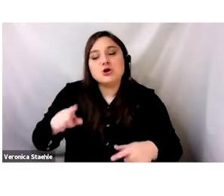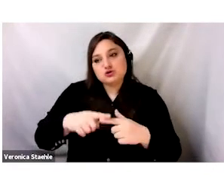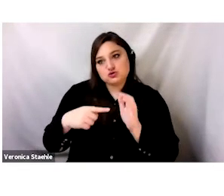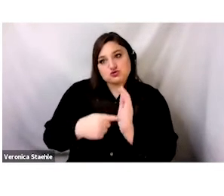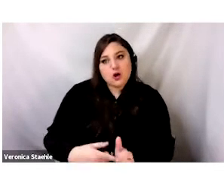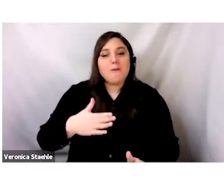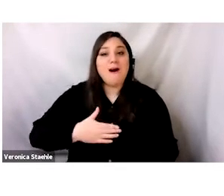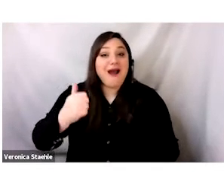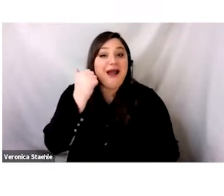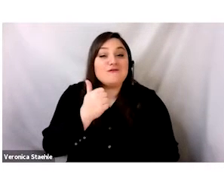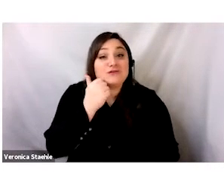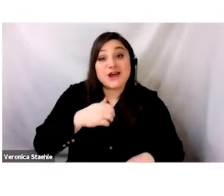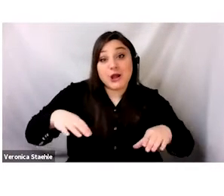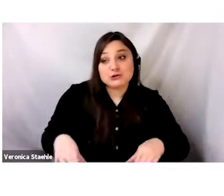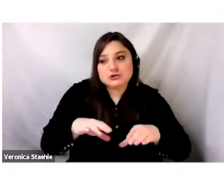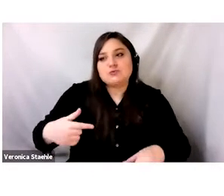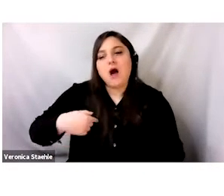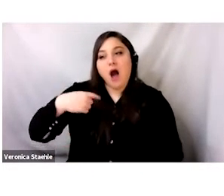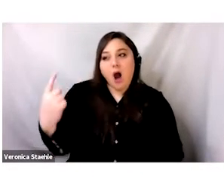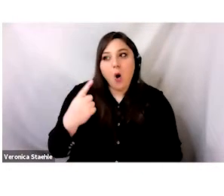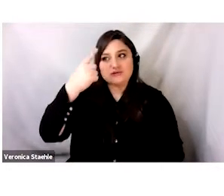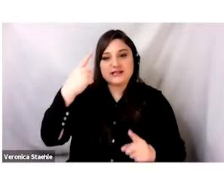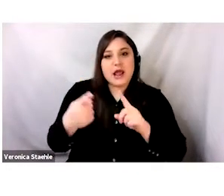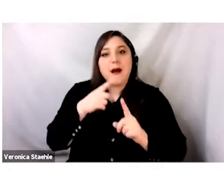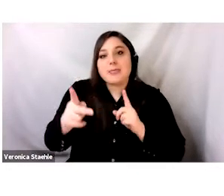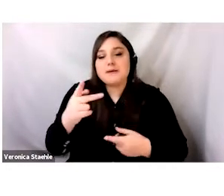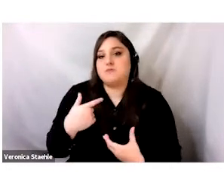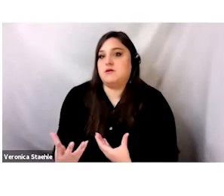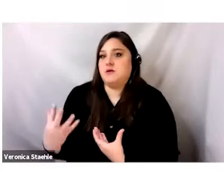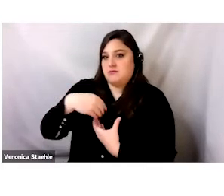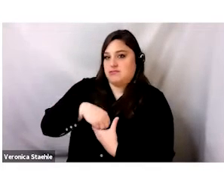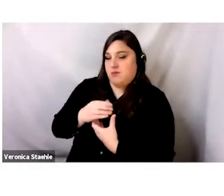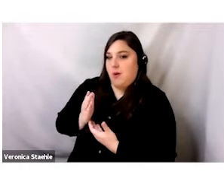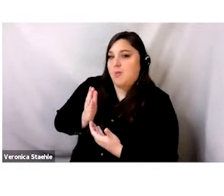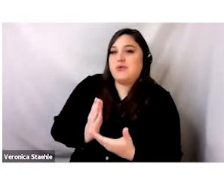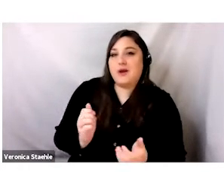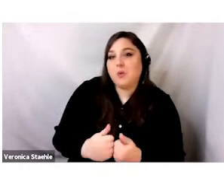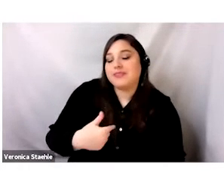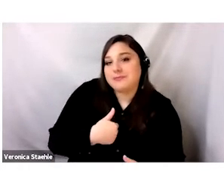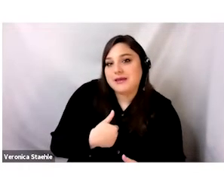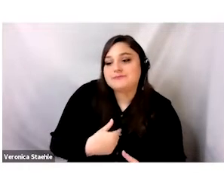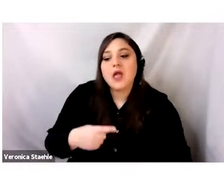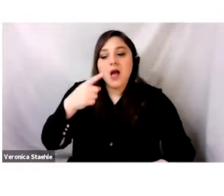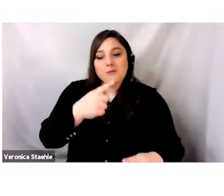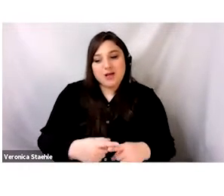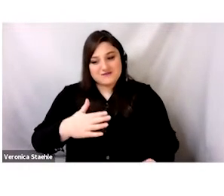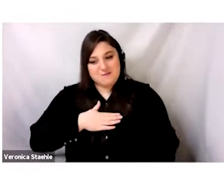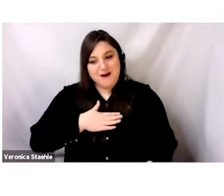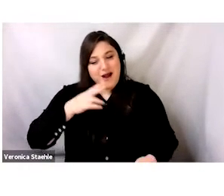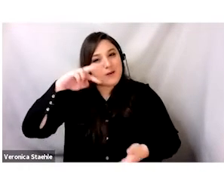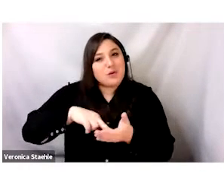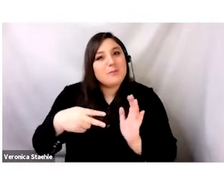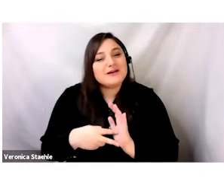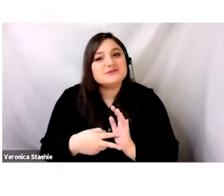day, I am always thinking about the folks that I'm bringing with me and also my purpose. I tell people all the time